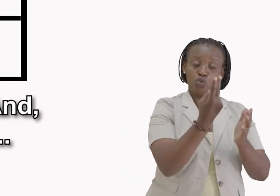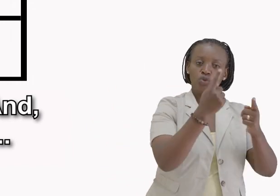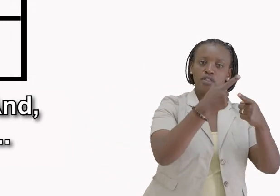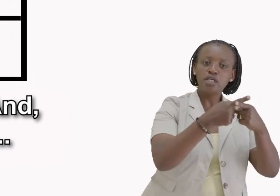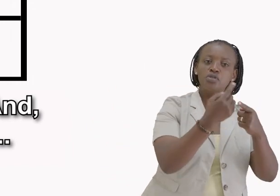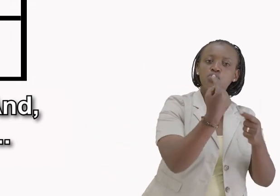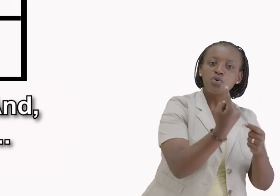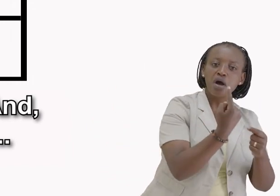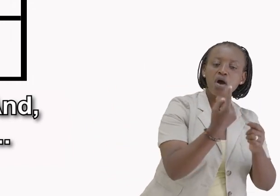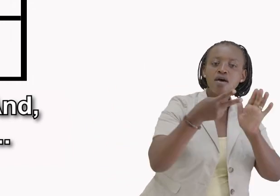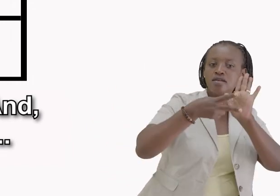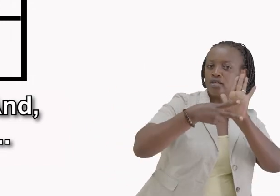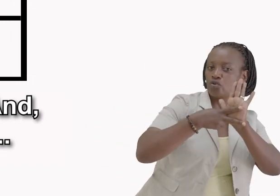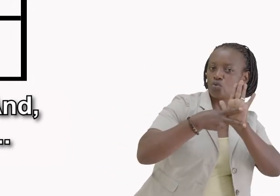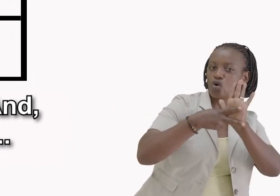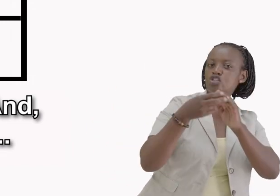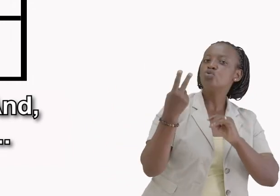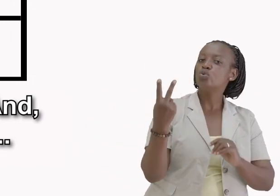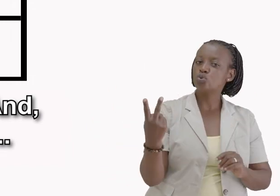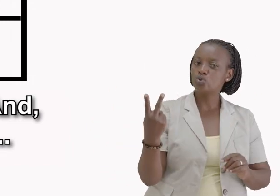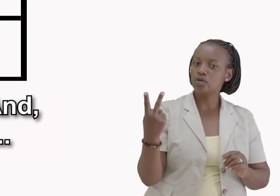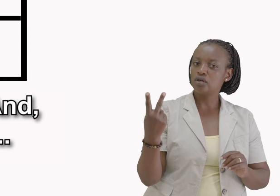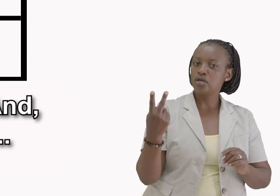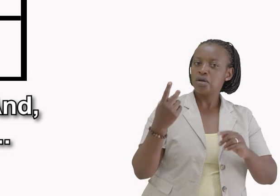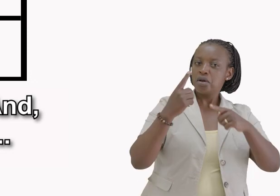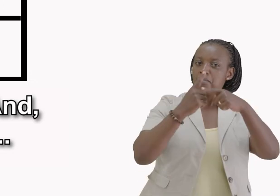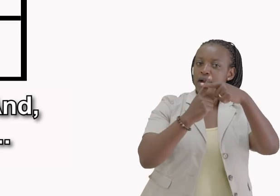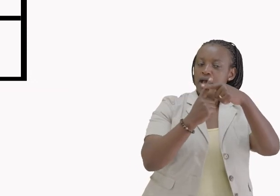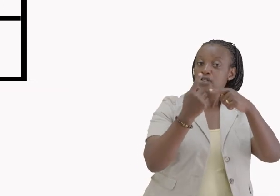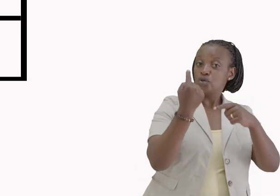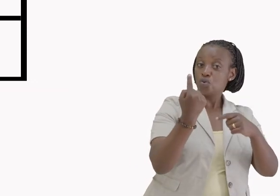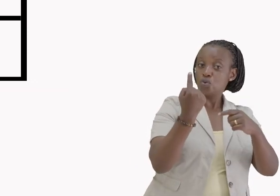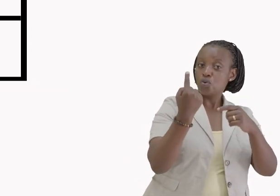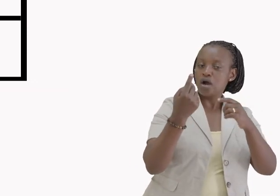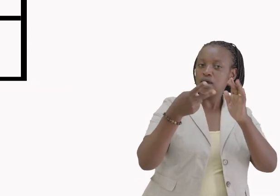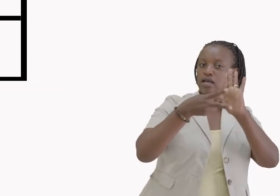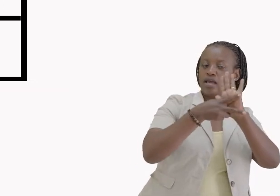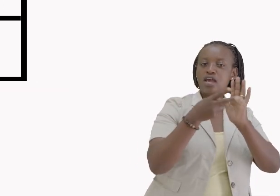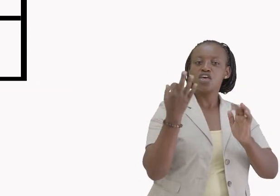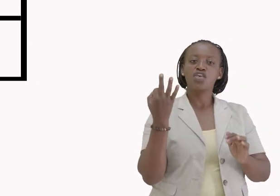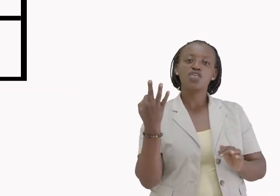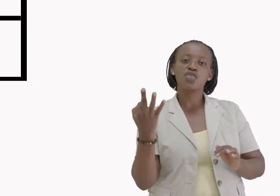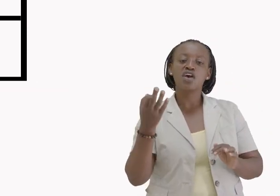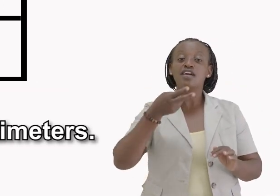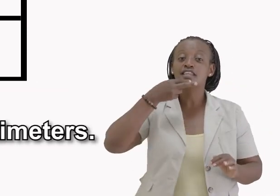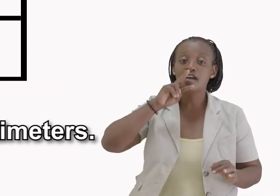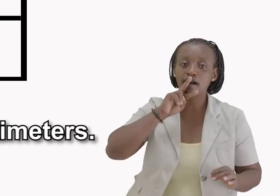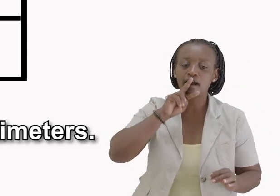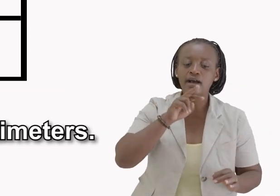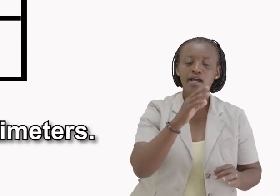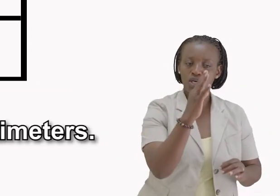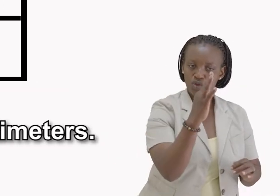And 2 times 1 equals 2. Plus 1 is 3.